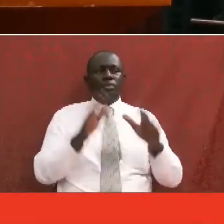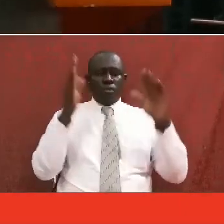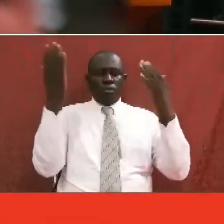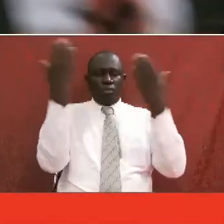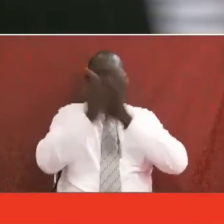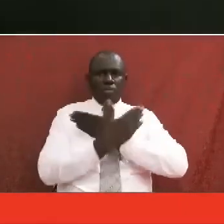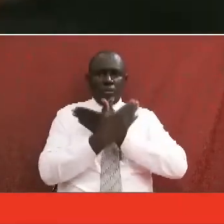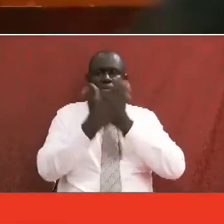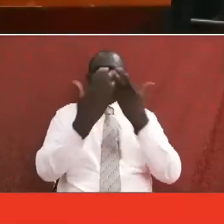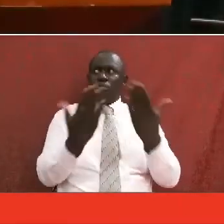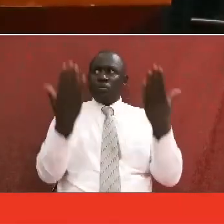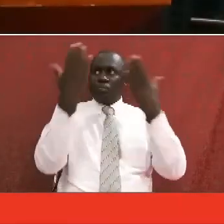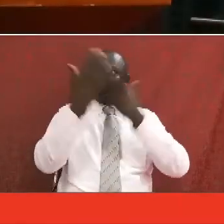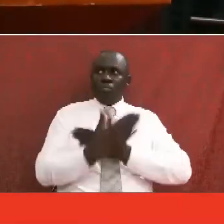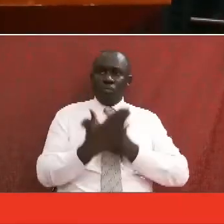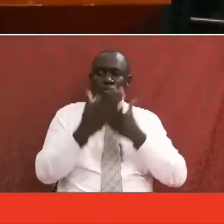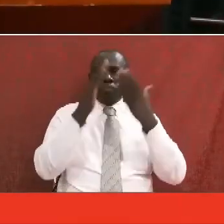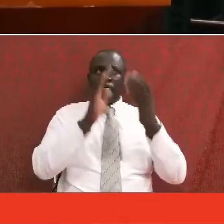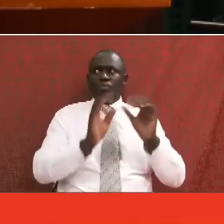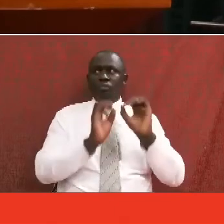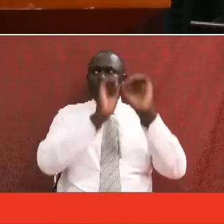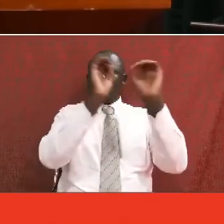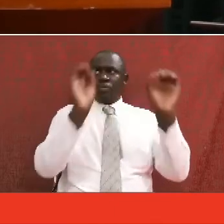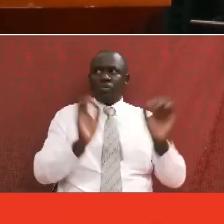darkness away.